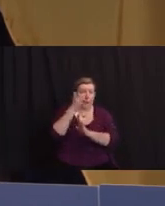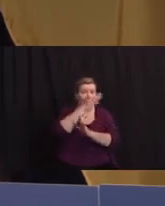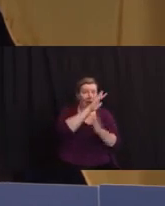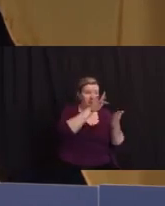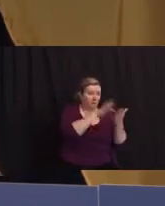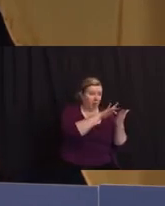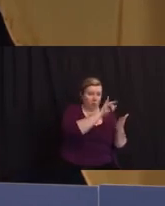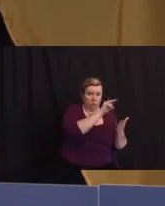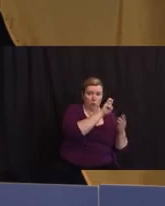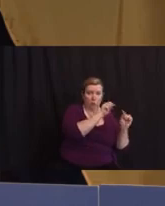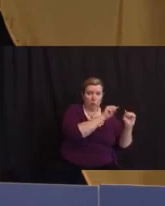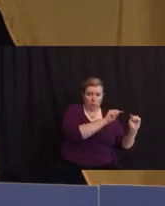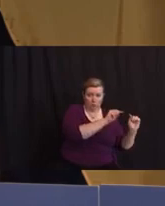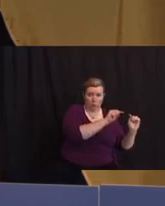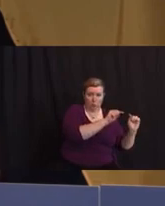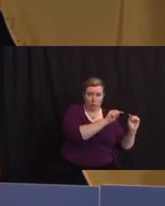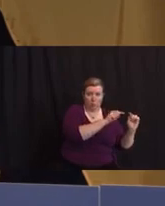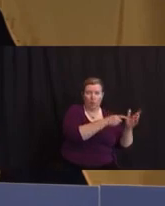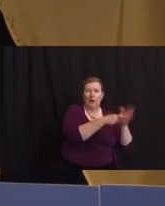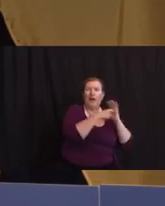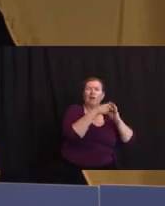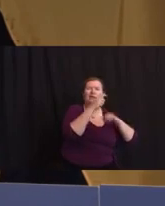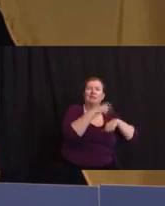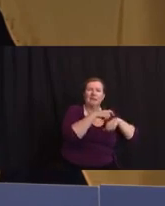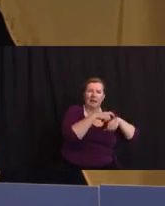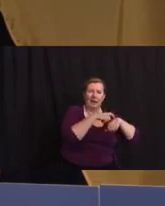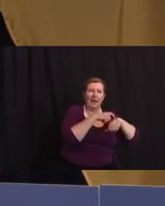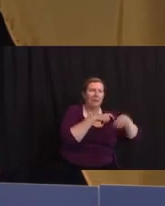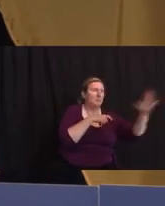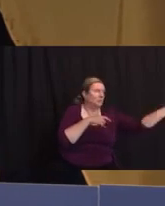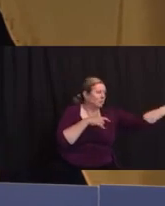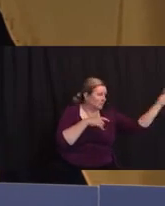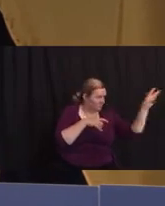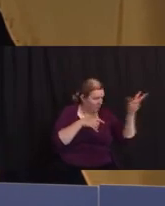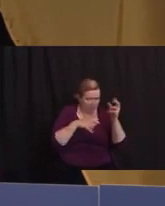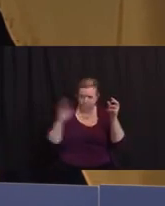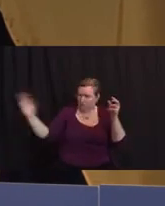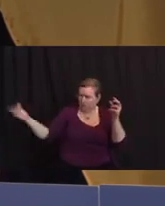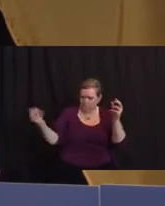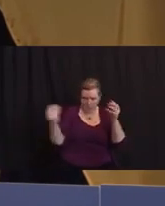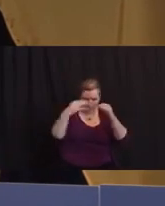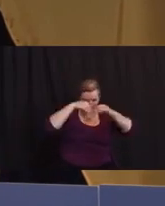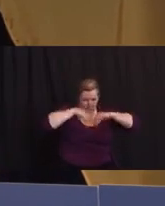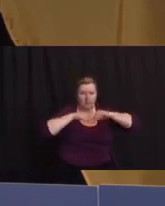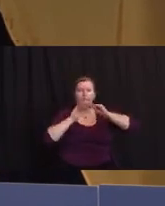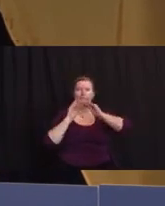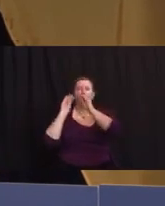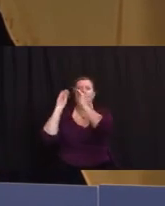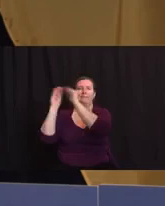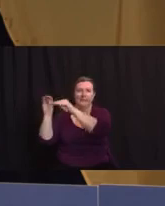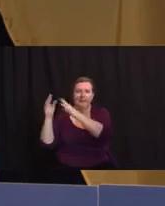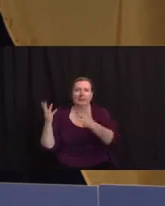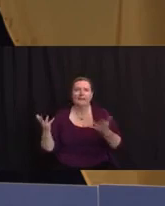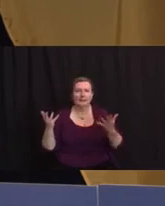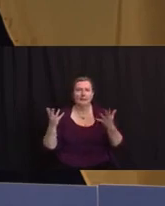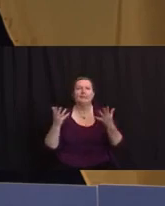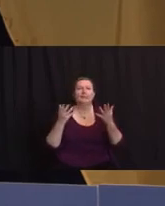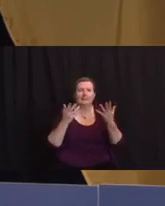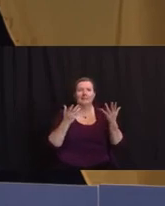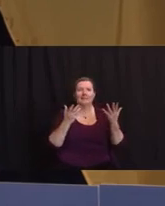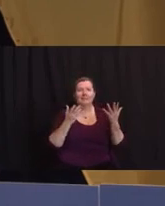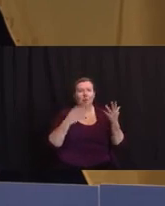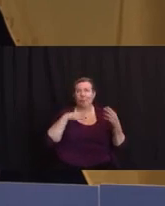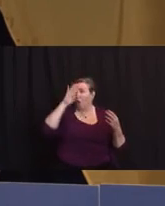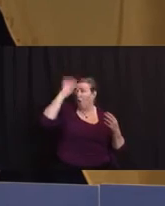amount of time to bring in the data and compare it across different sources to get it as accurate as possible. So it's not as simple as some of the